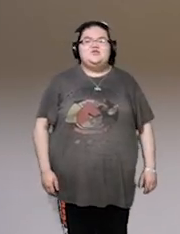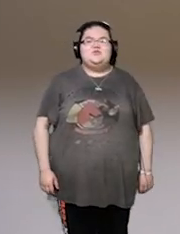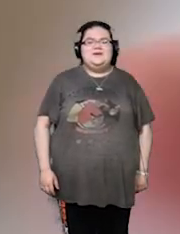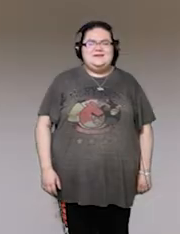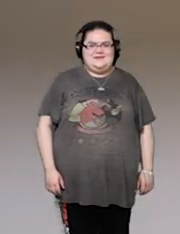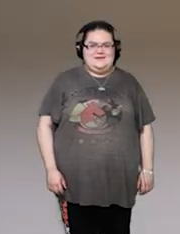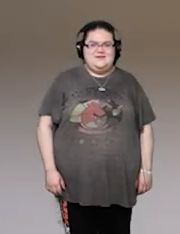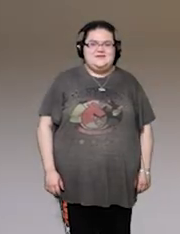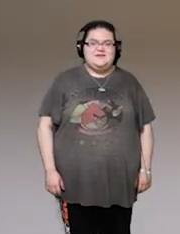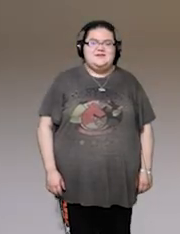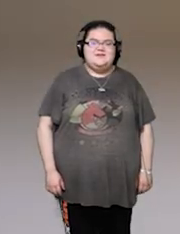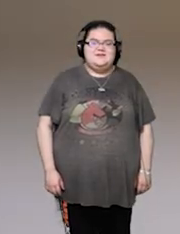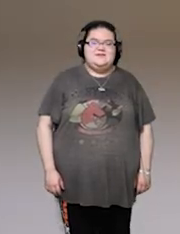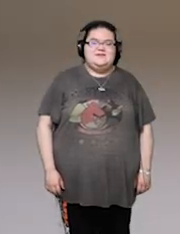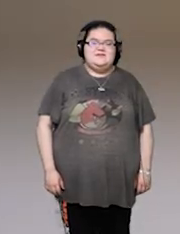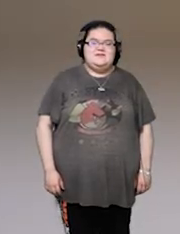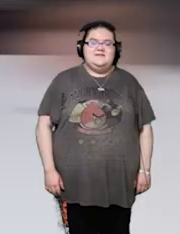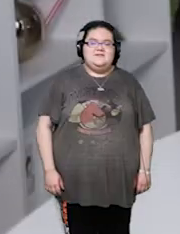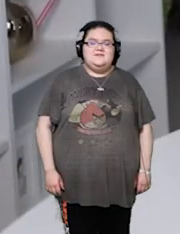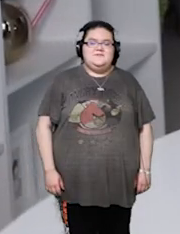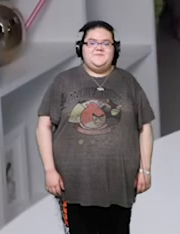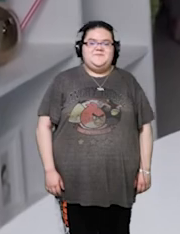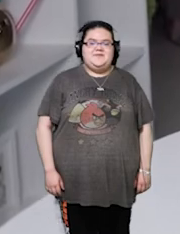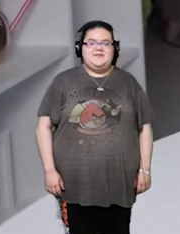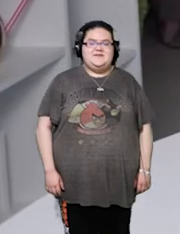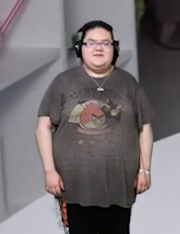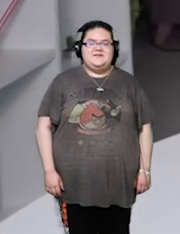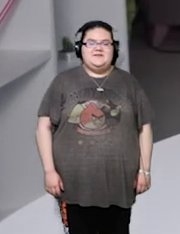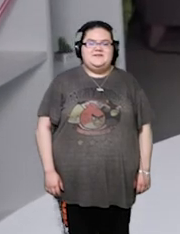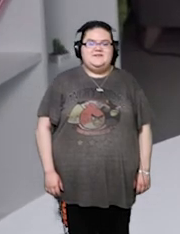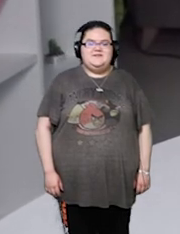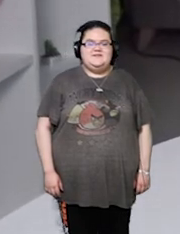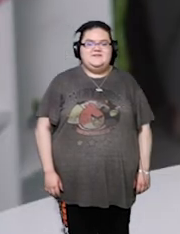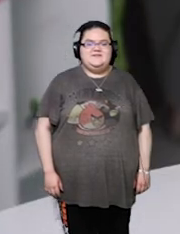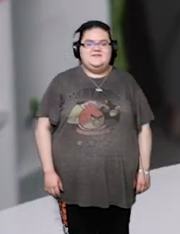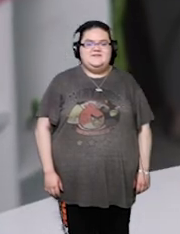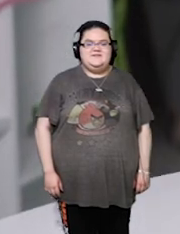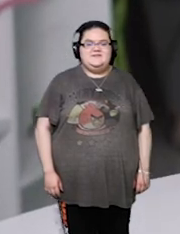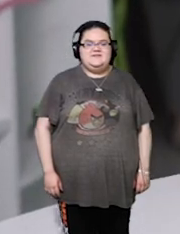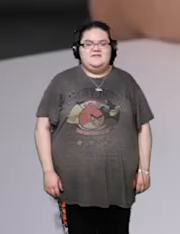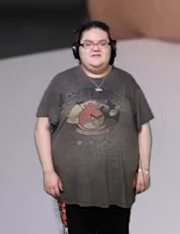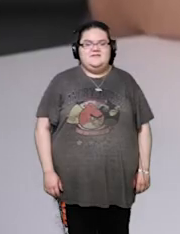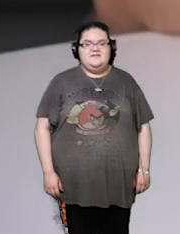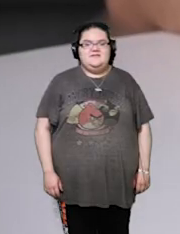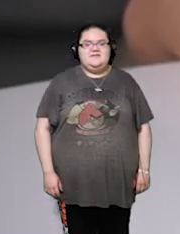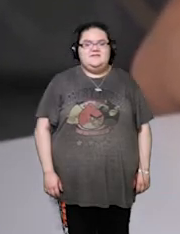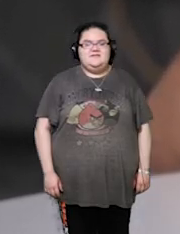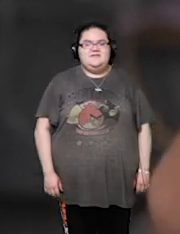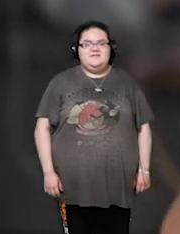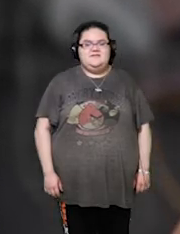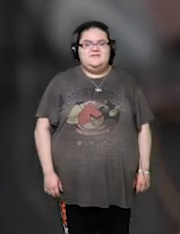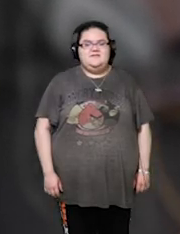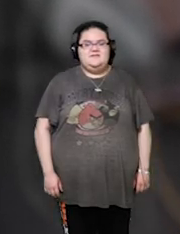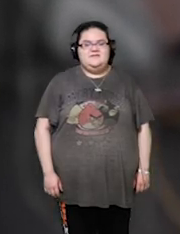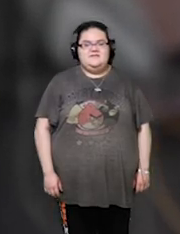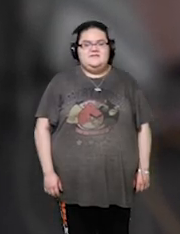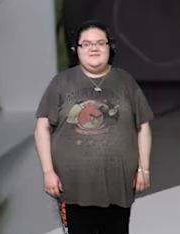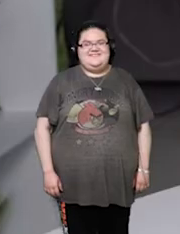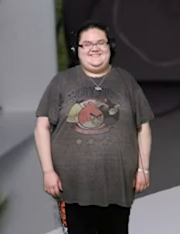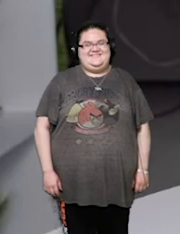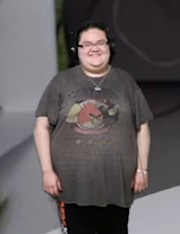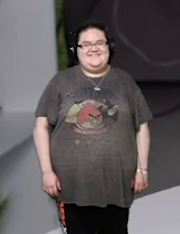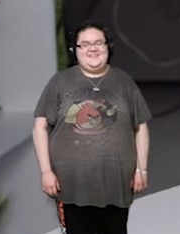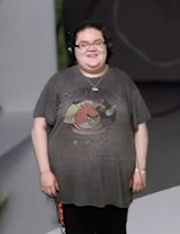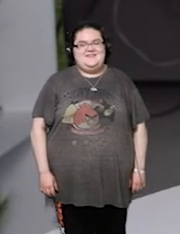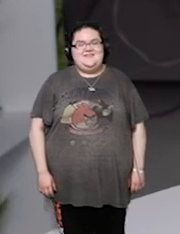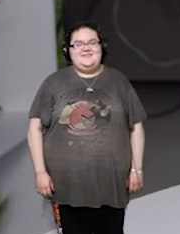mean? Tweezers. Also like not knowing what the hell is in front of me. The fuck is that? You can give me like a tampon and I'll start filling it up.